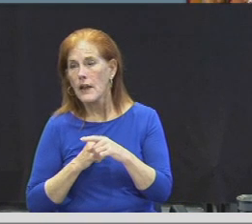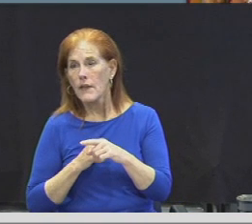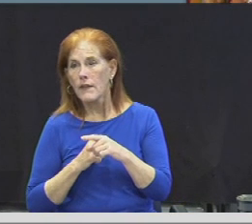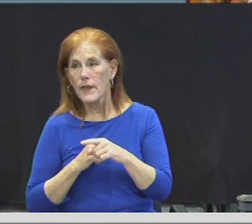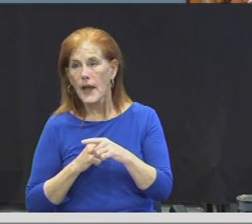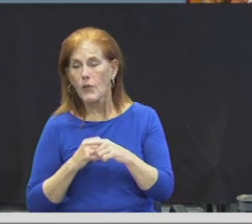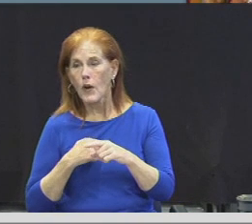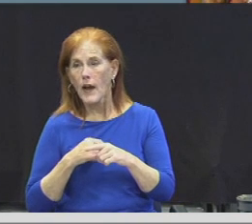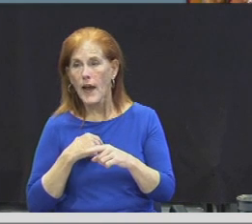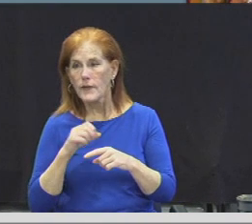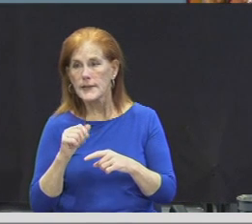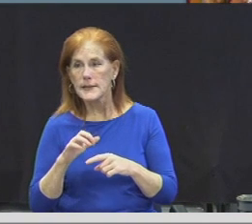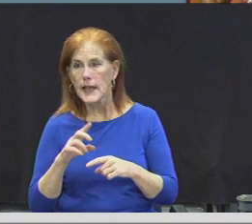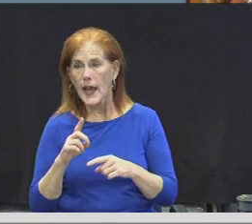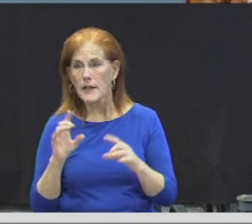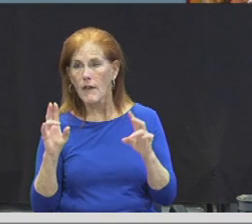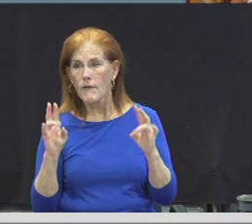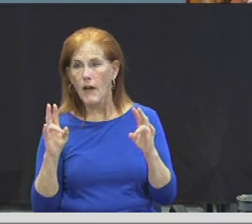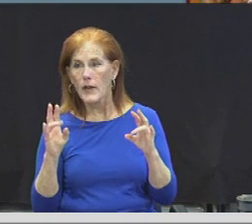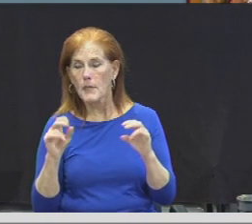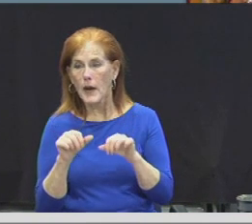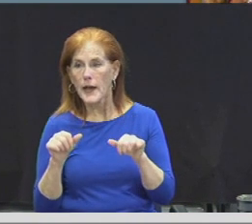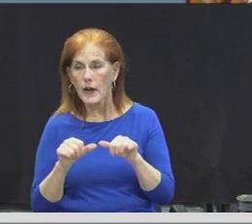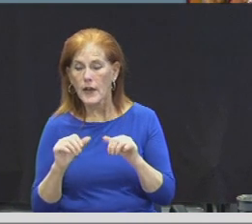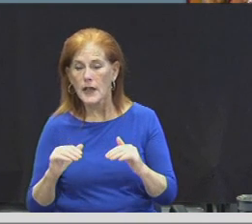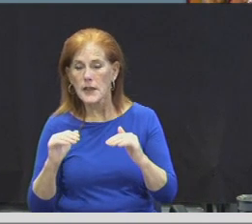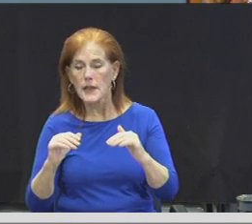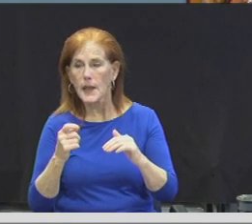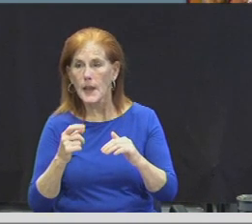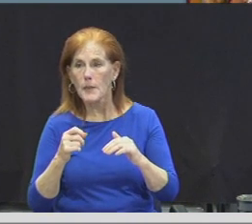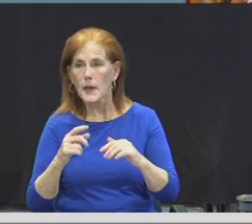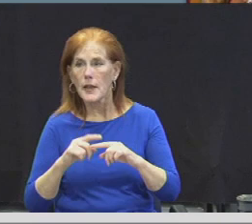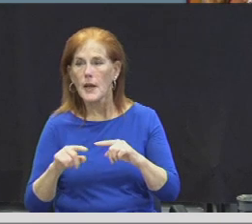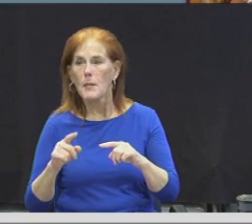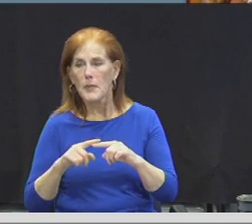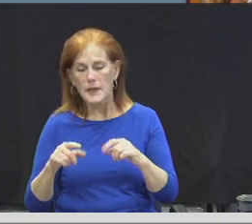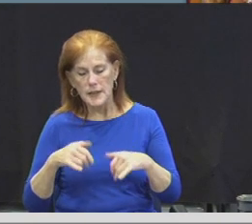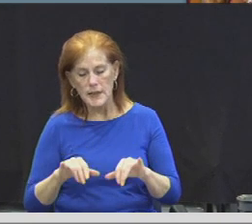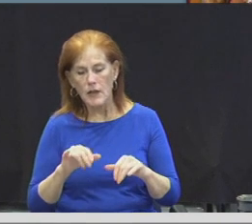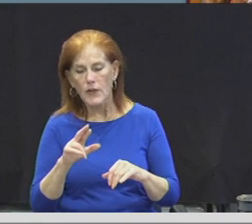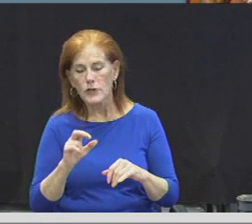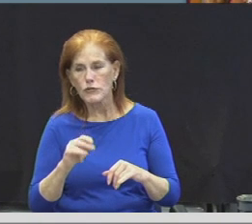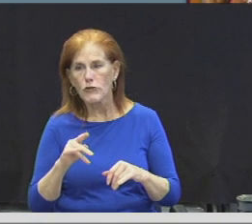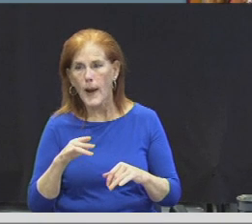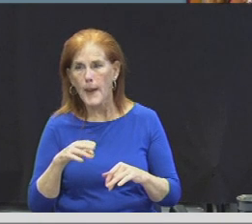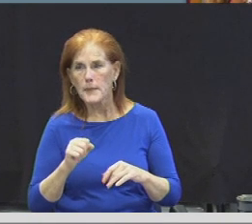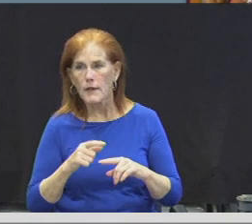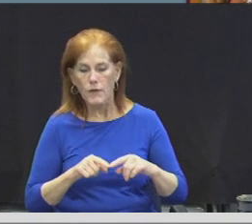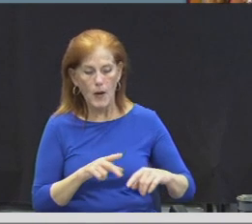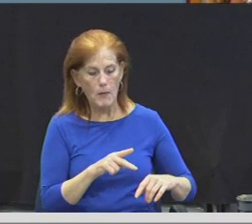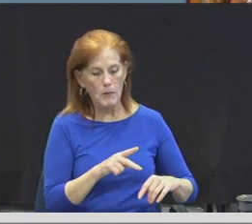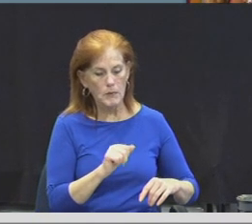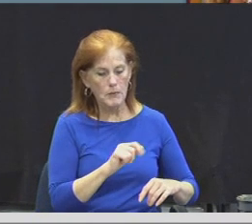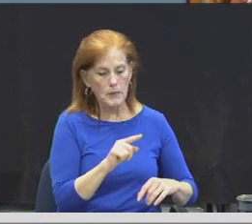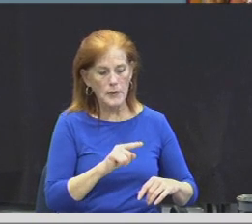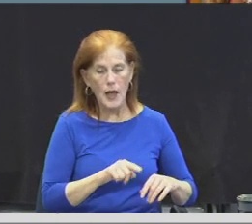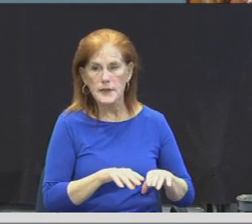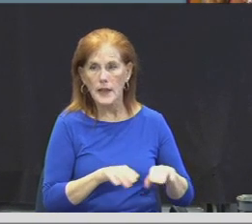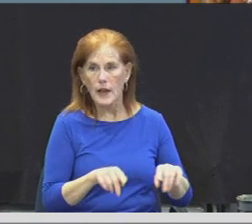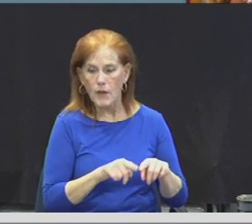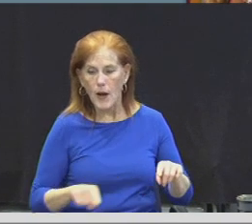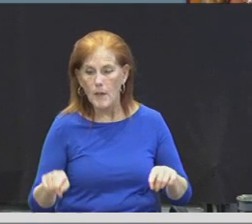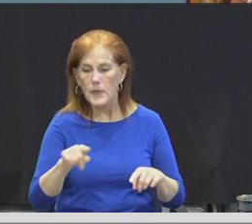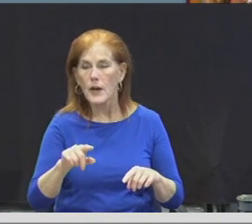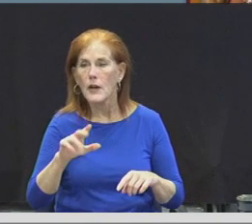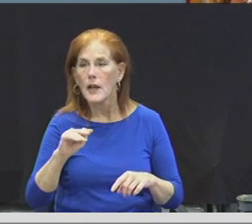volleyball area. This area is raised, but includes a series of ramps that get you up from the plaza level. And then Mecca